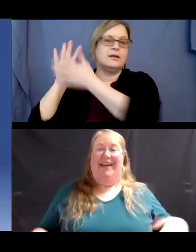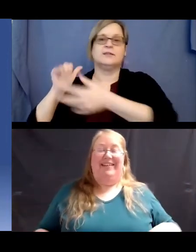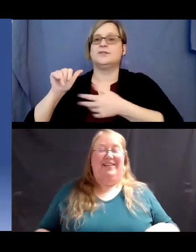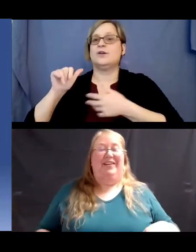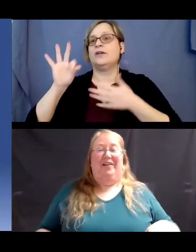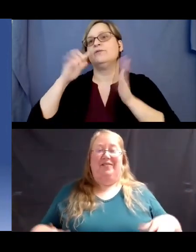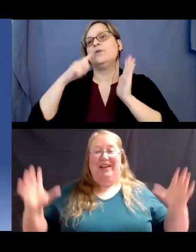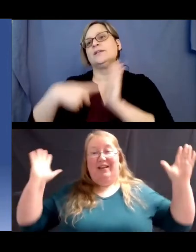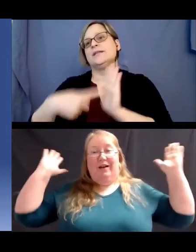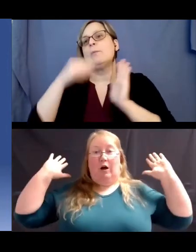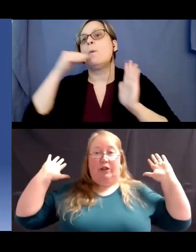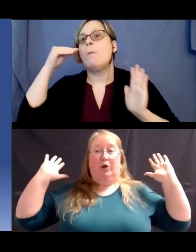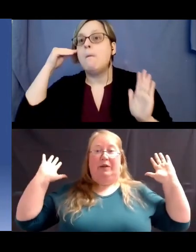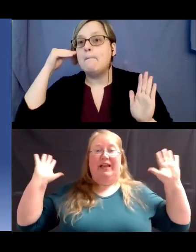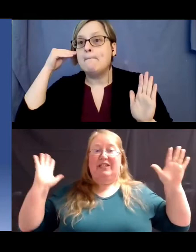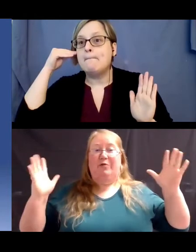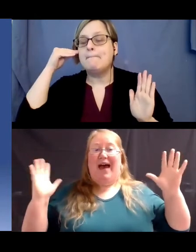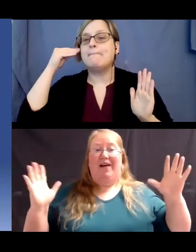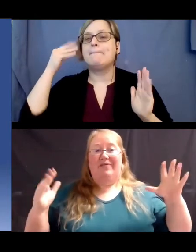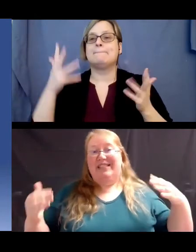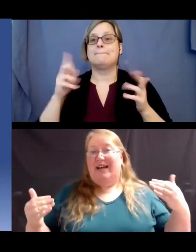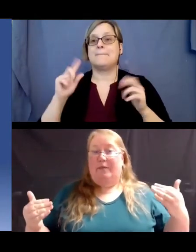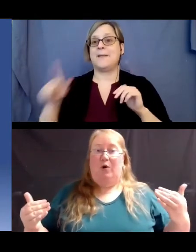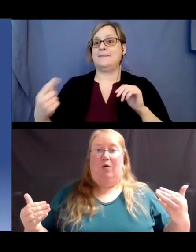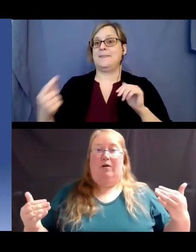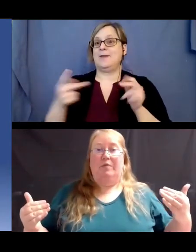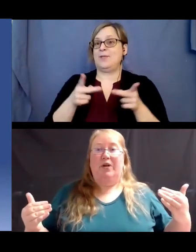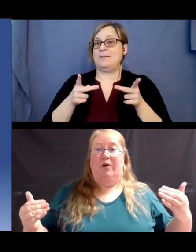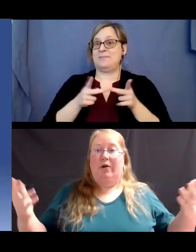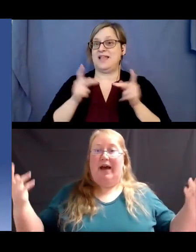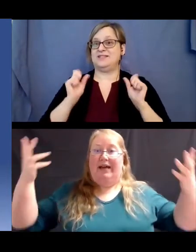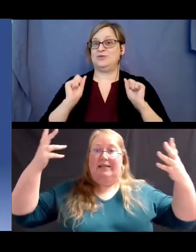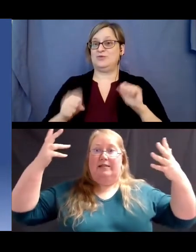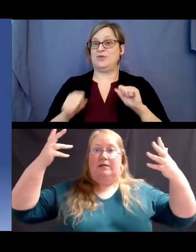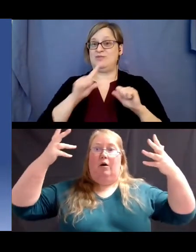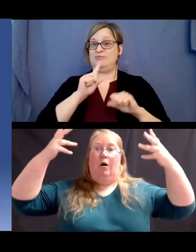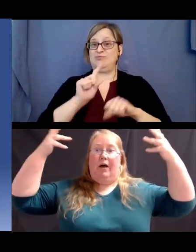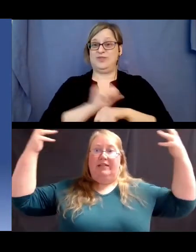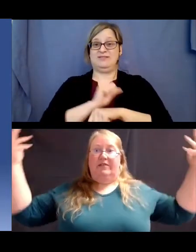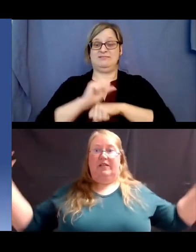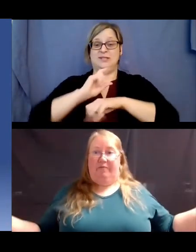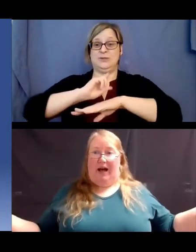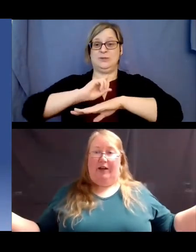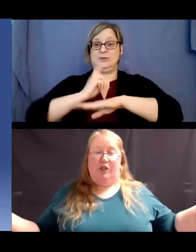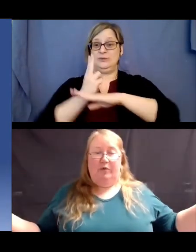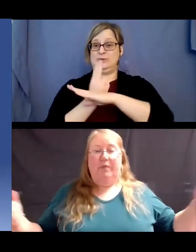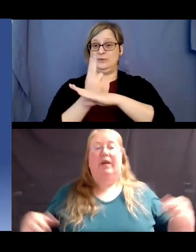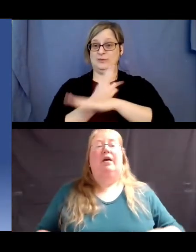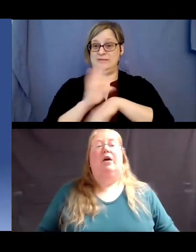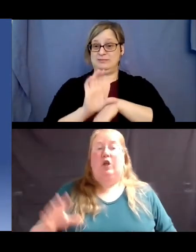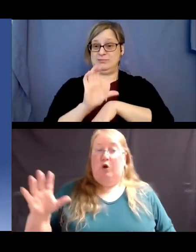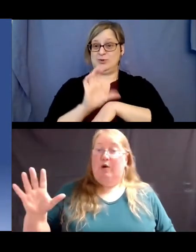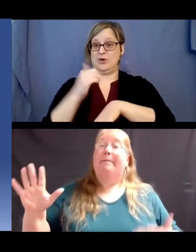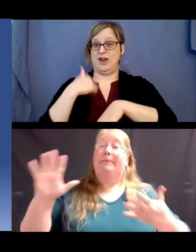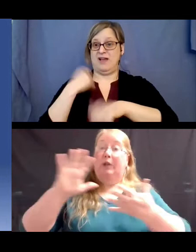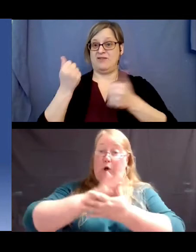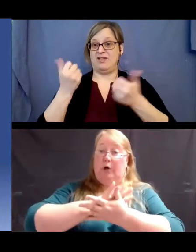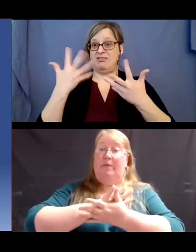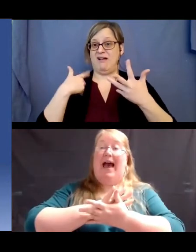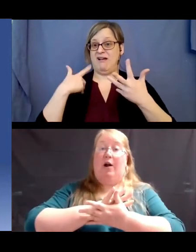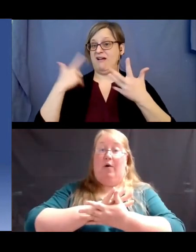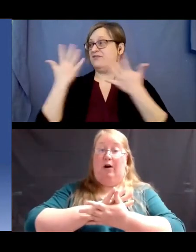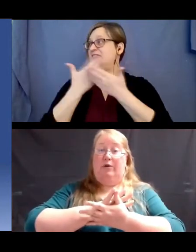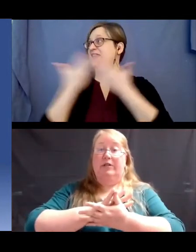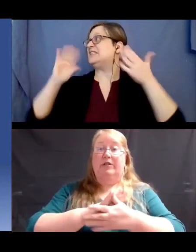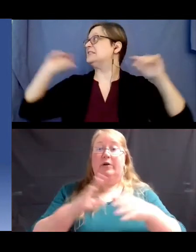home and the only place you have to set up your computer has all kinds of stuff behind you, you can blur